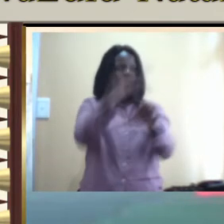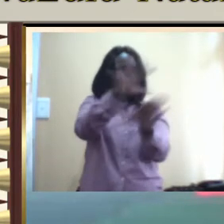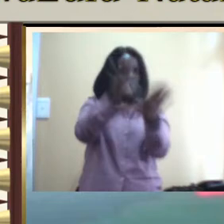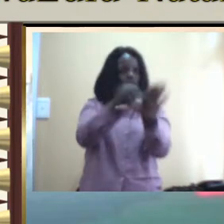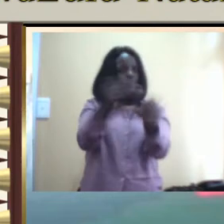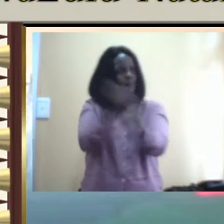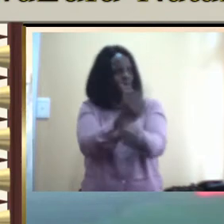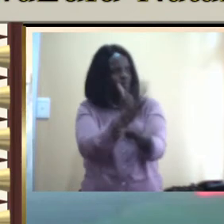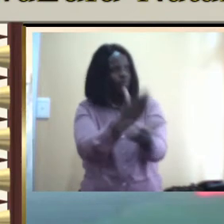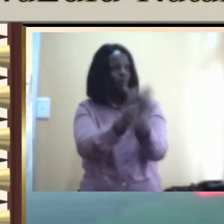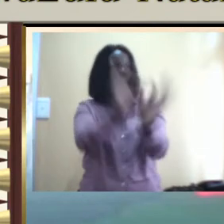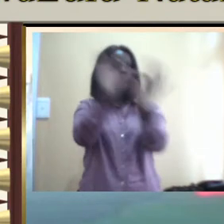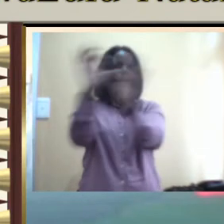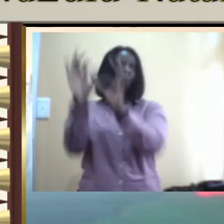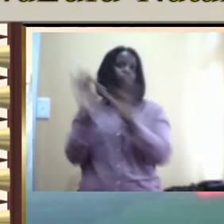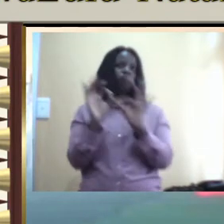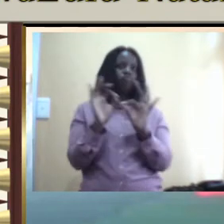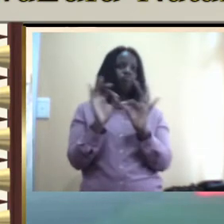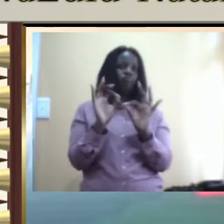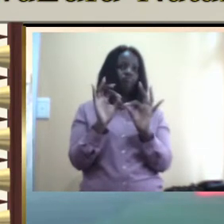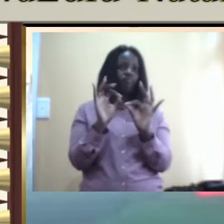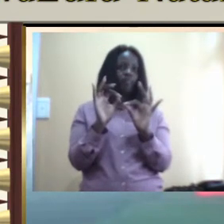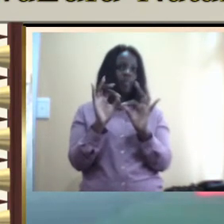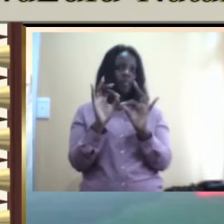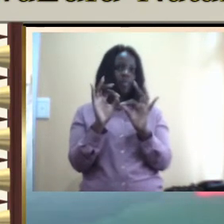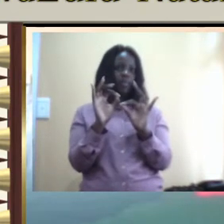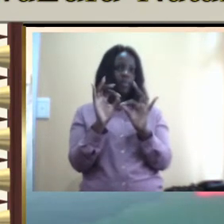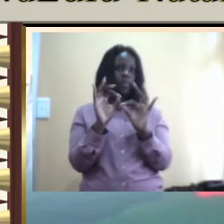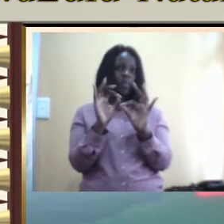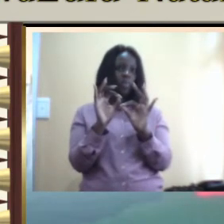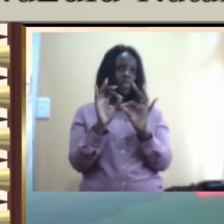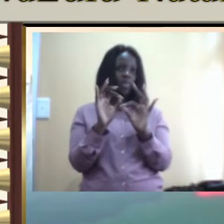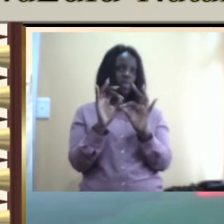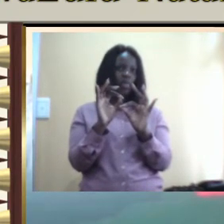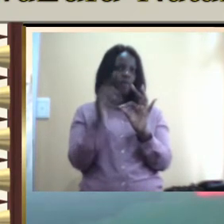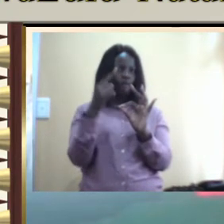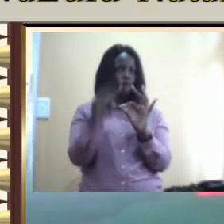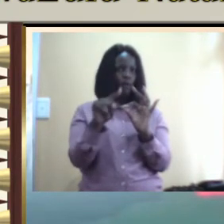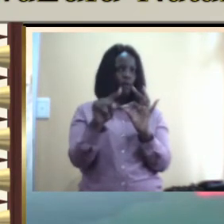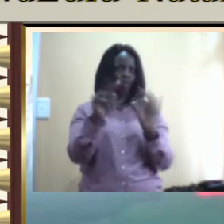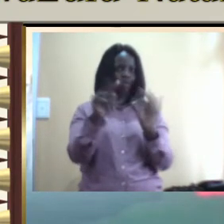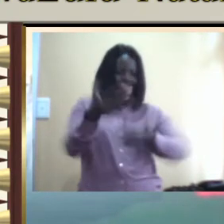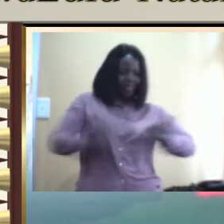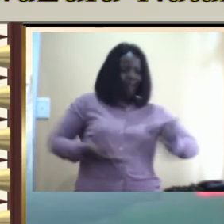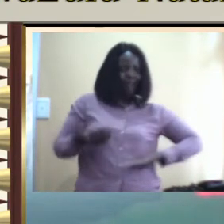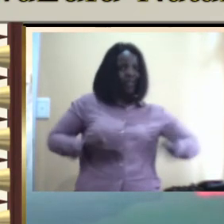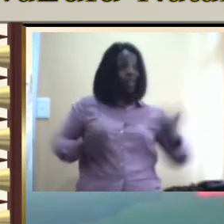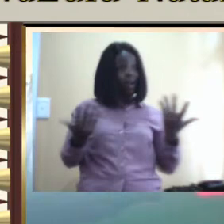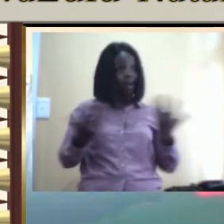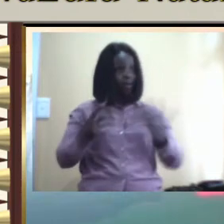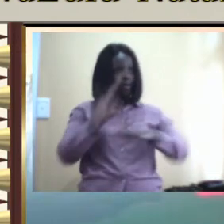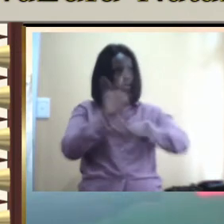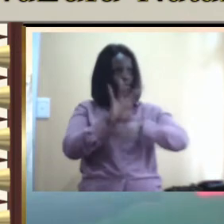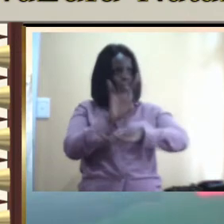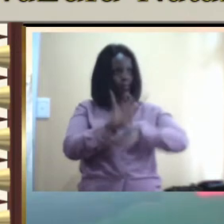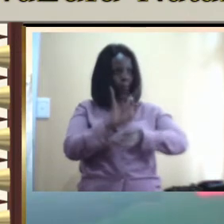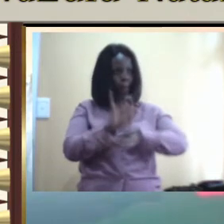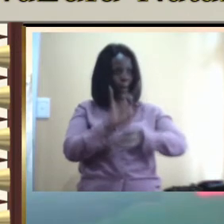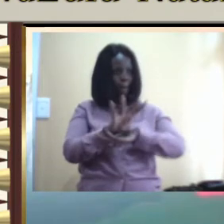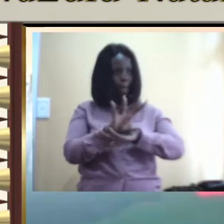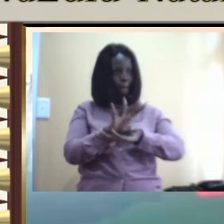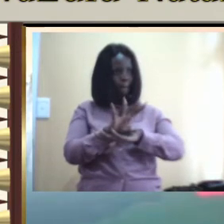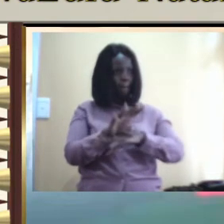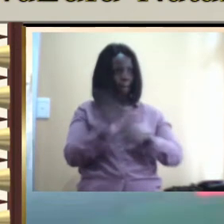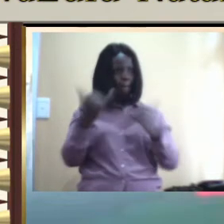enhancing effectiveness of extensions and advisory services. Honorable Chair, the department